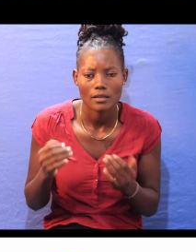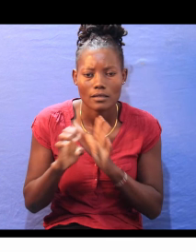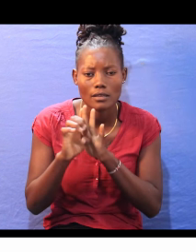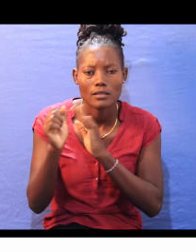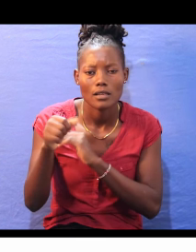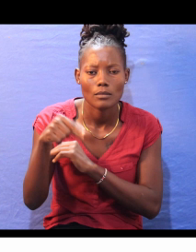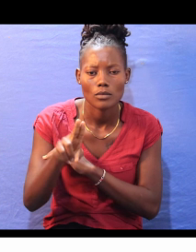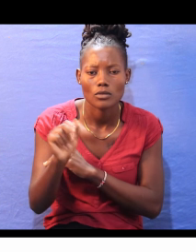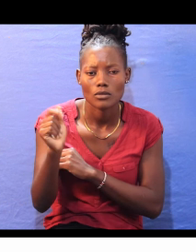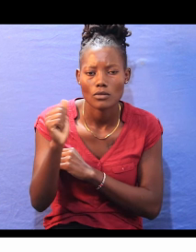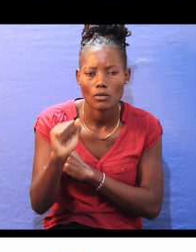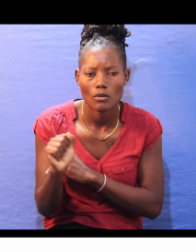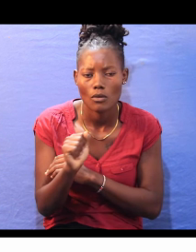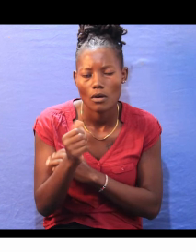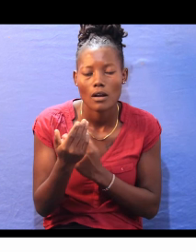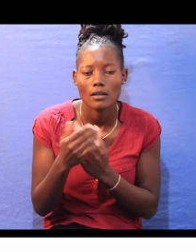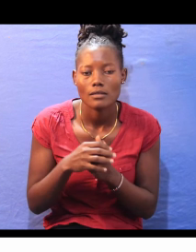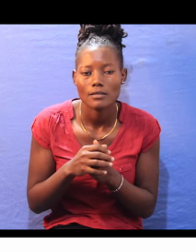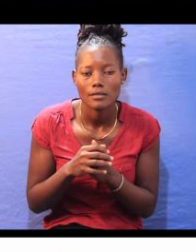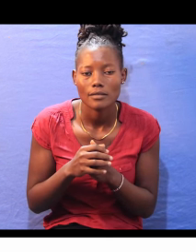squats, bench press, deadlift.